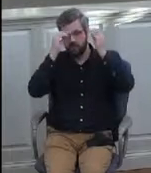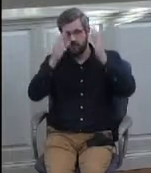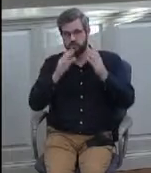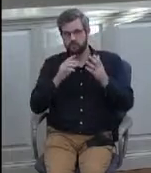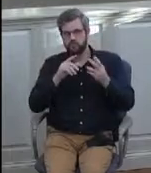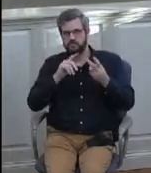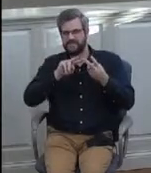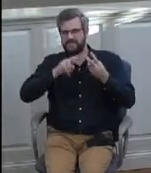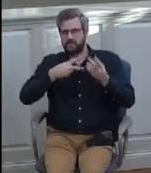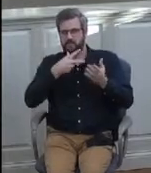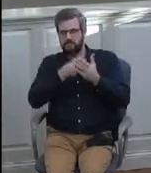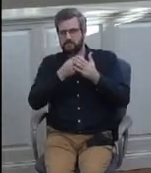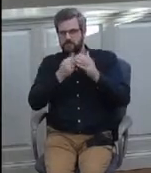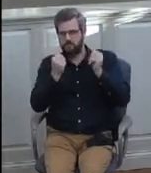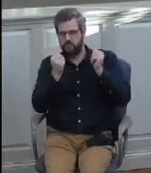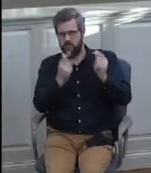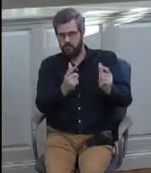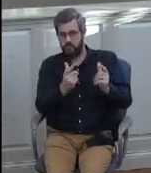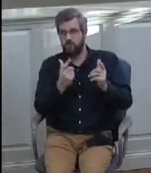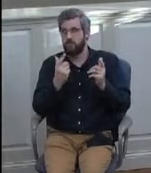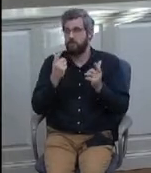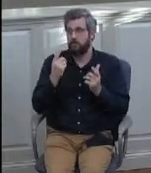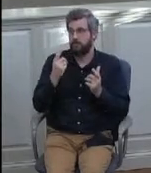school employees. And by